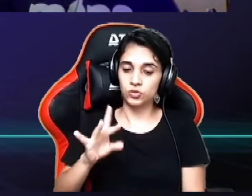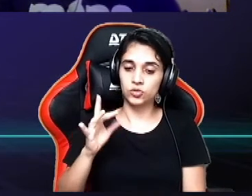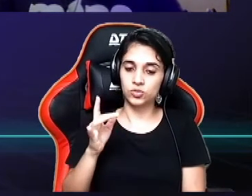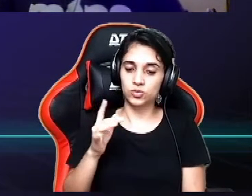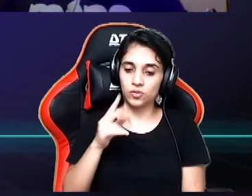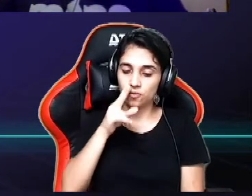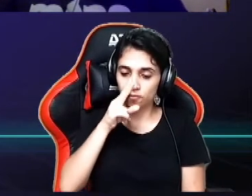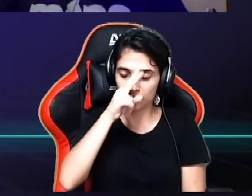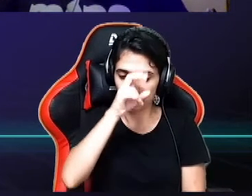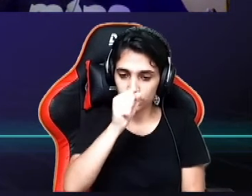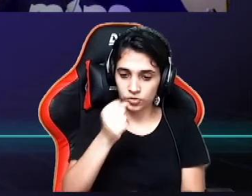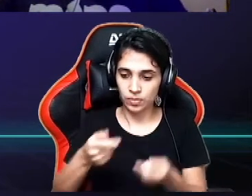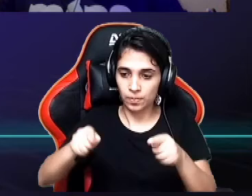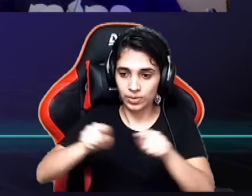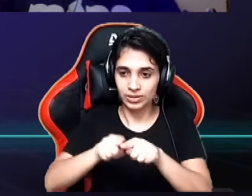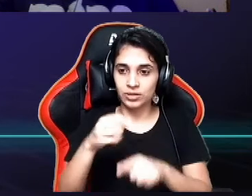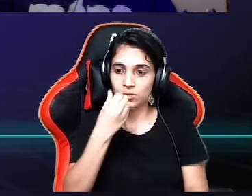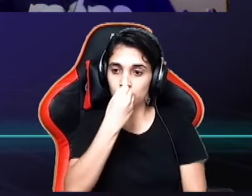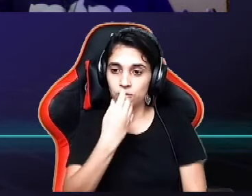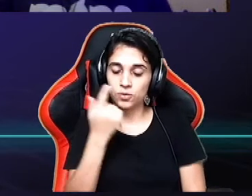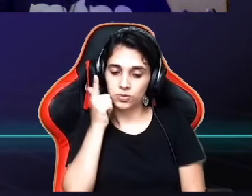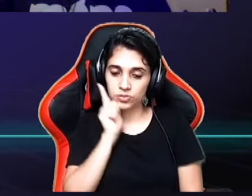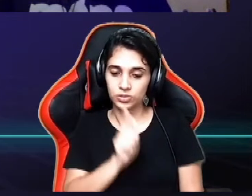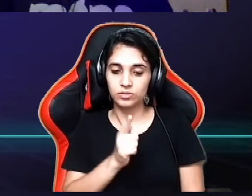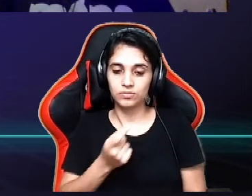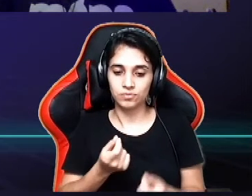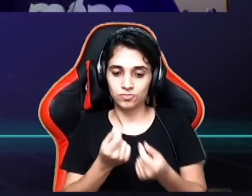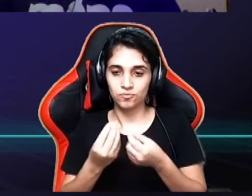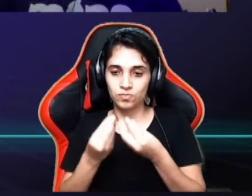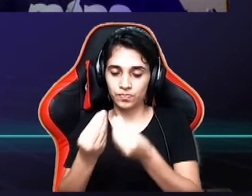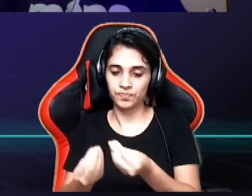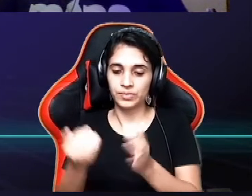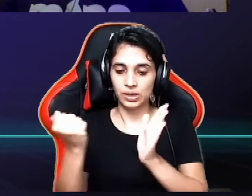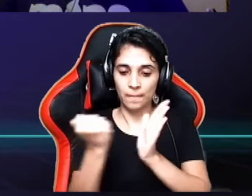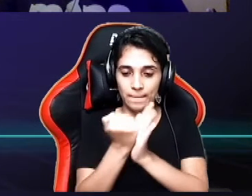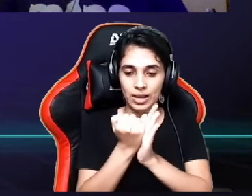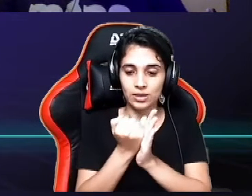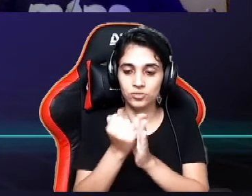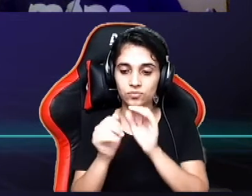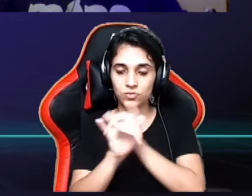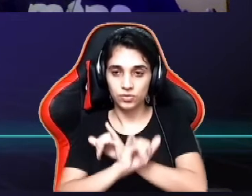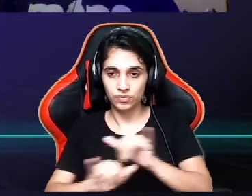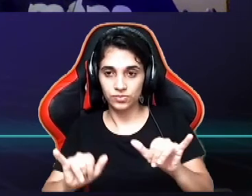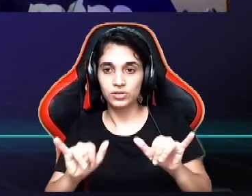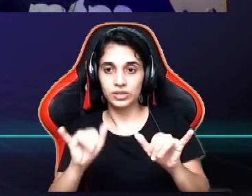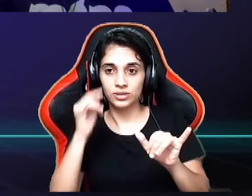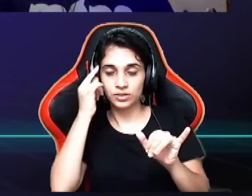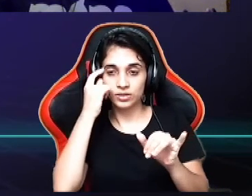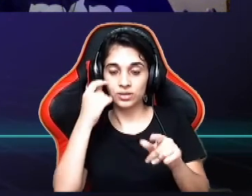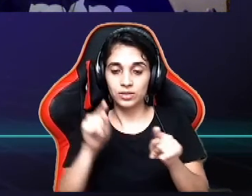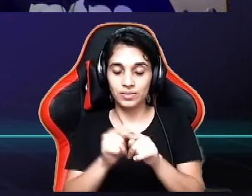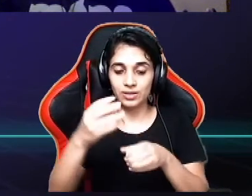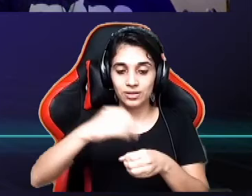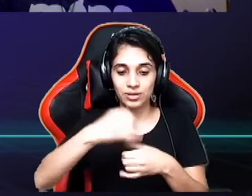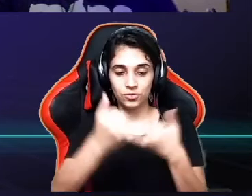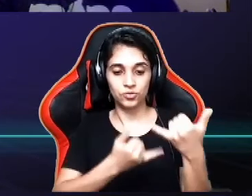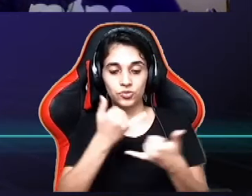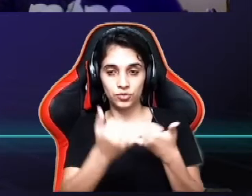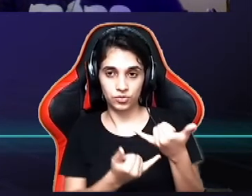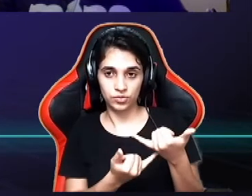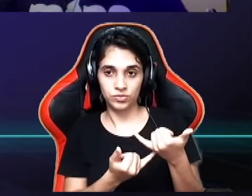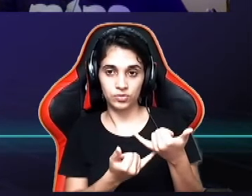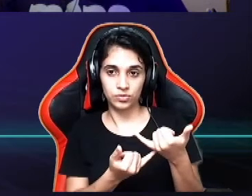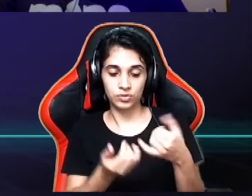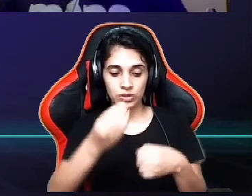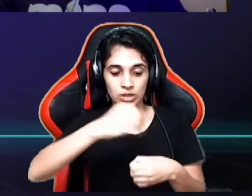money, but with a where there's a possible win-win partnership, whether having a product